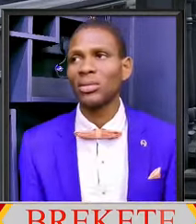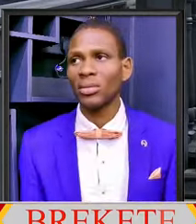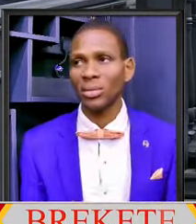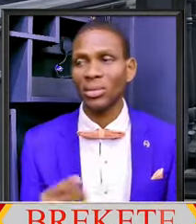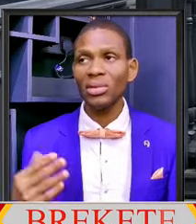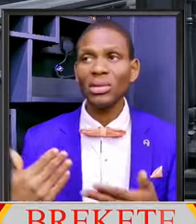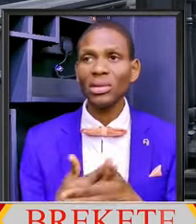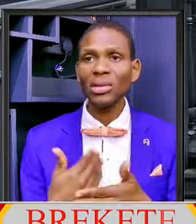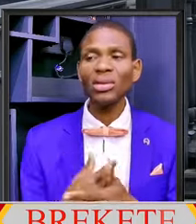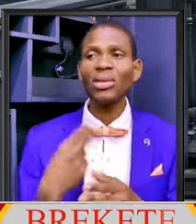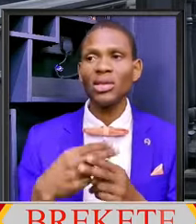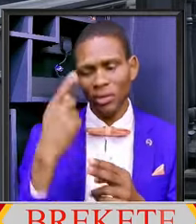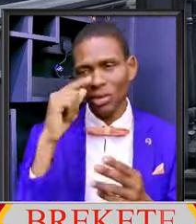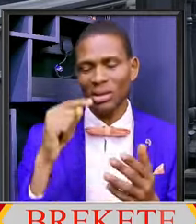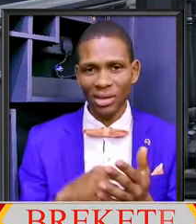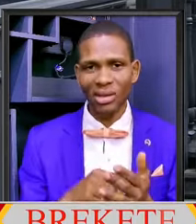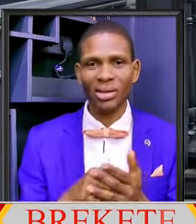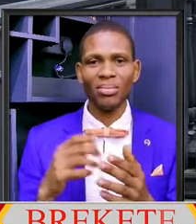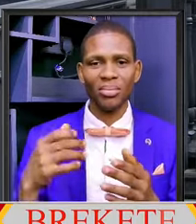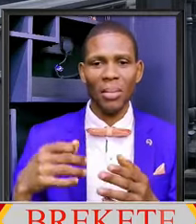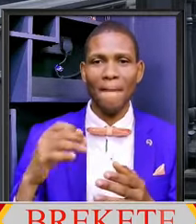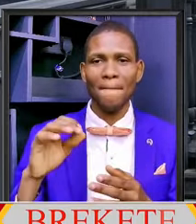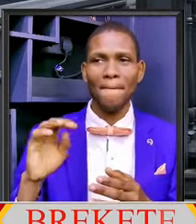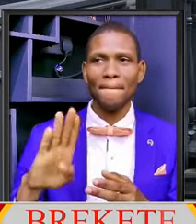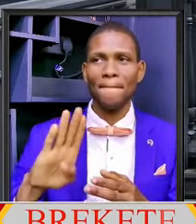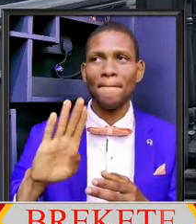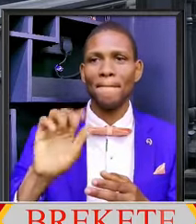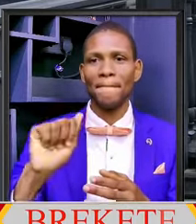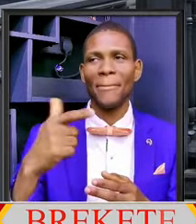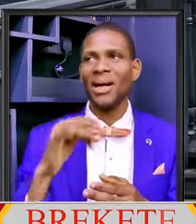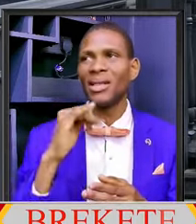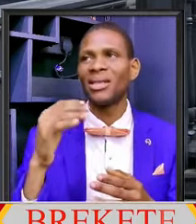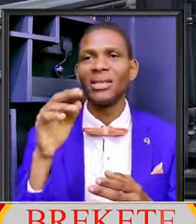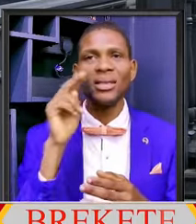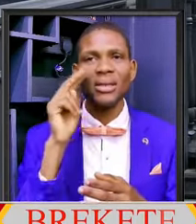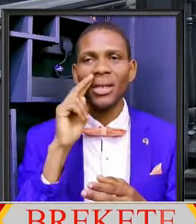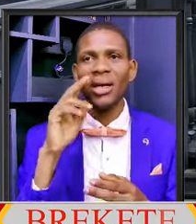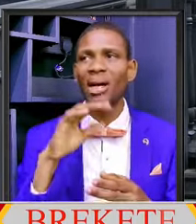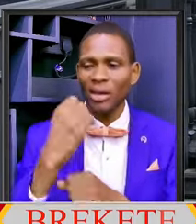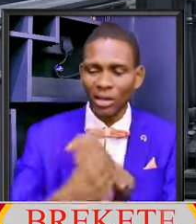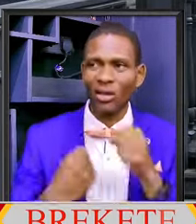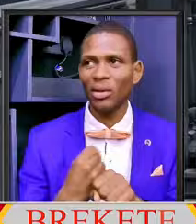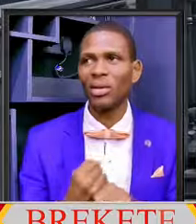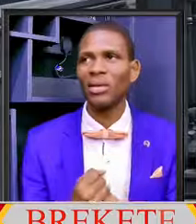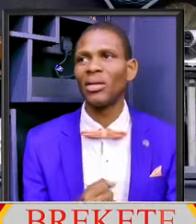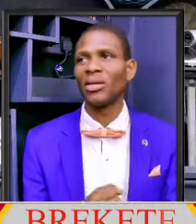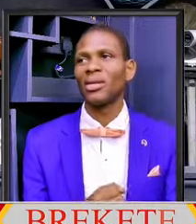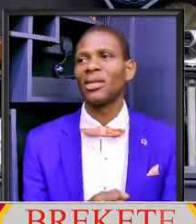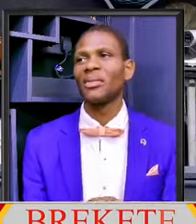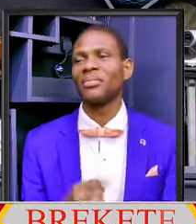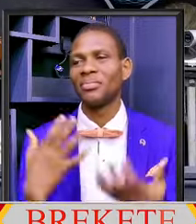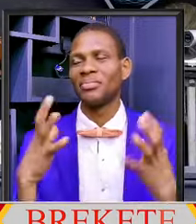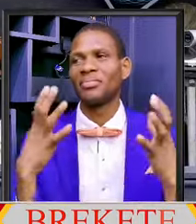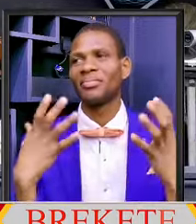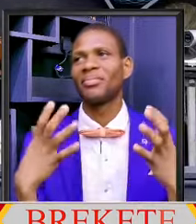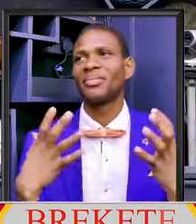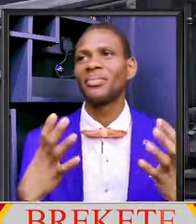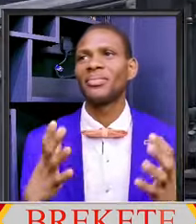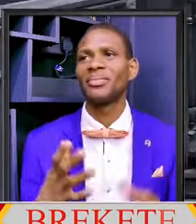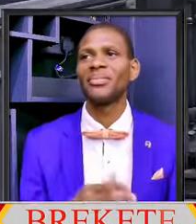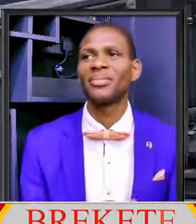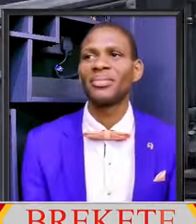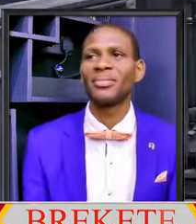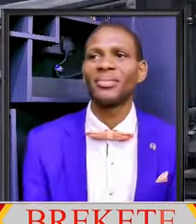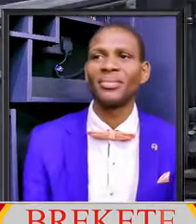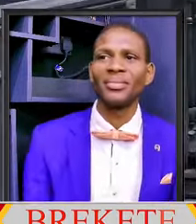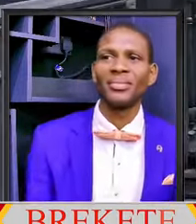The new name for this bag now, Nigerians are suffering. Thank you. Let's appreciate. Can you